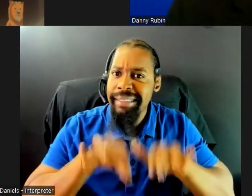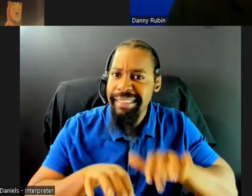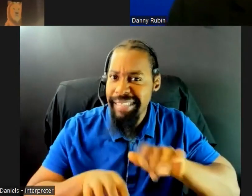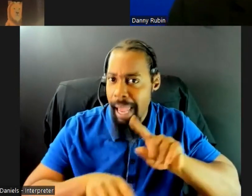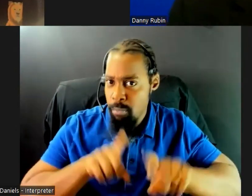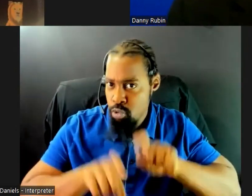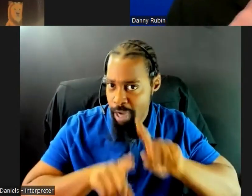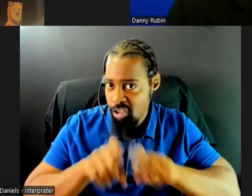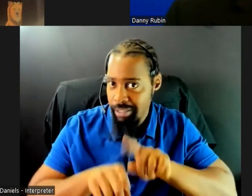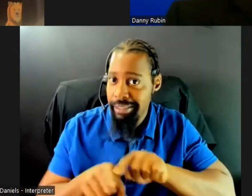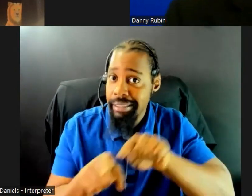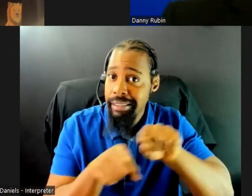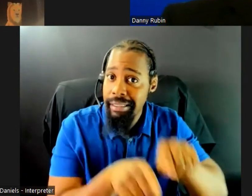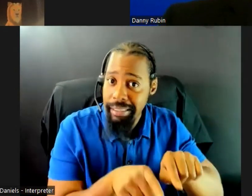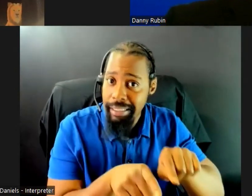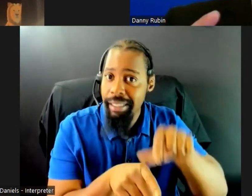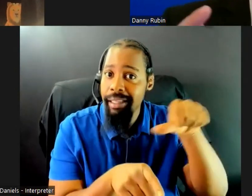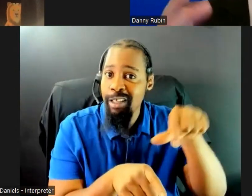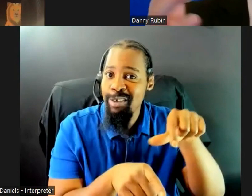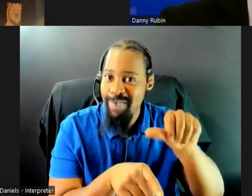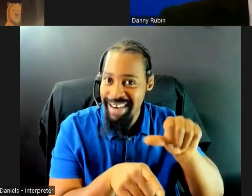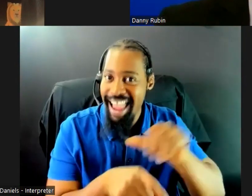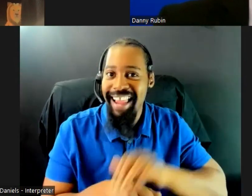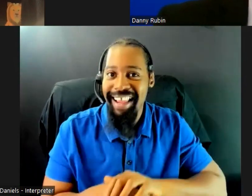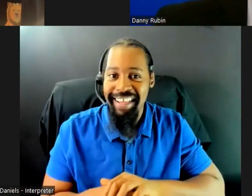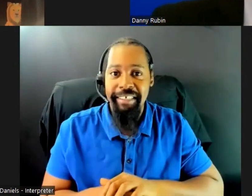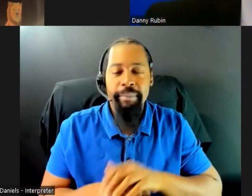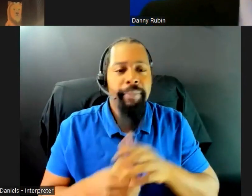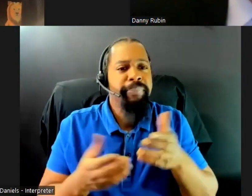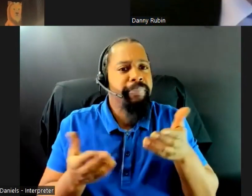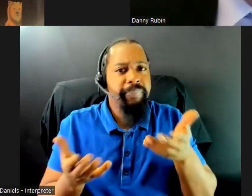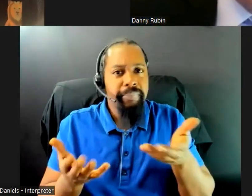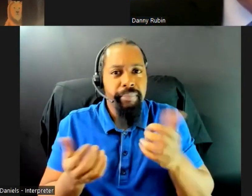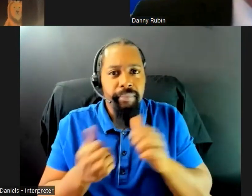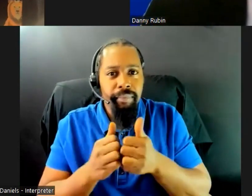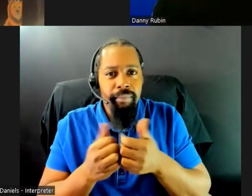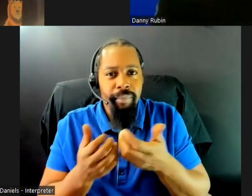please, but in the Q&A, put your questions. How do you make a wedding dress?